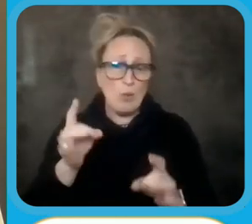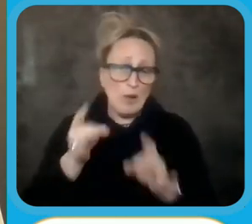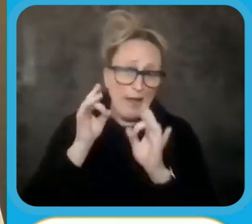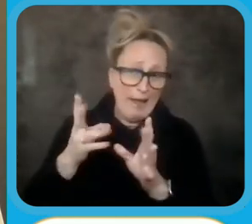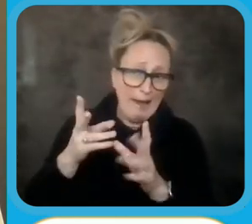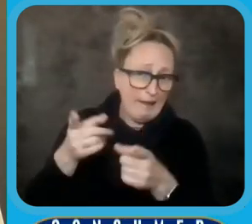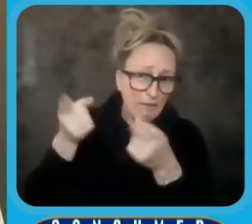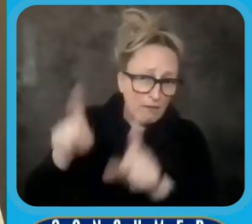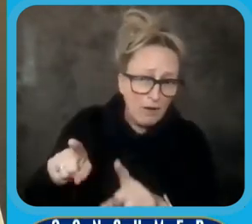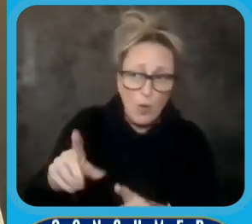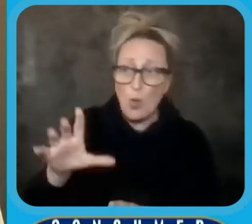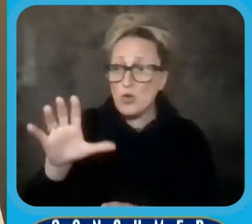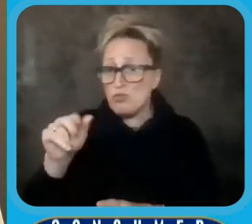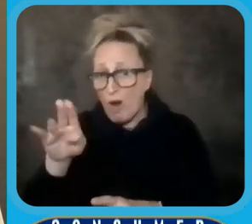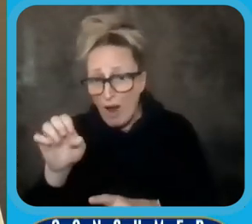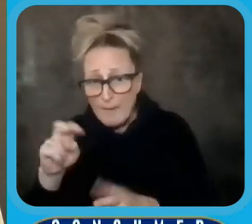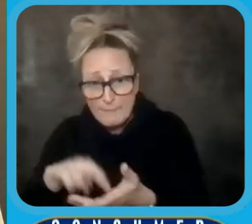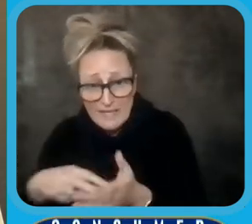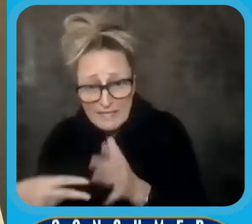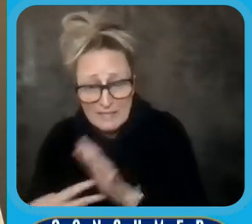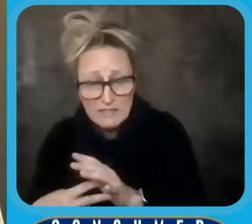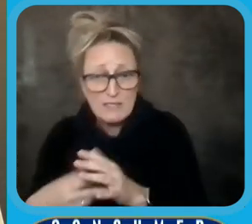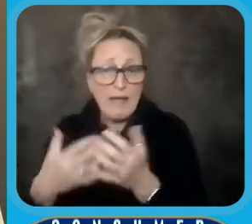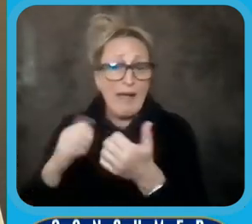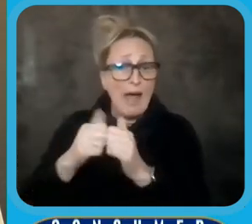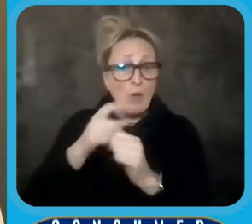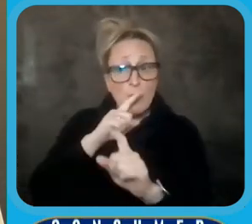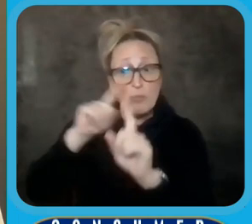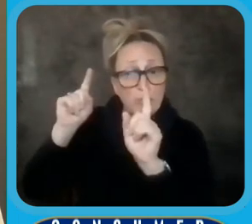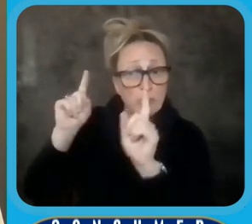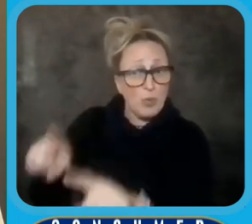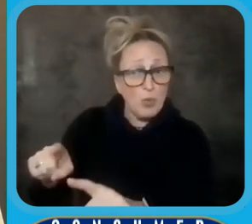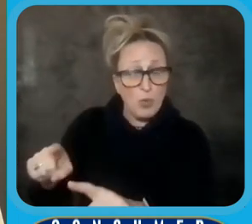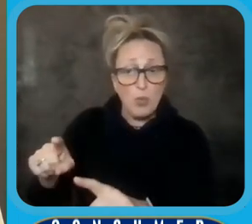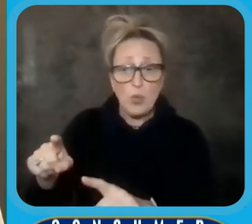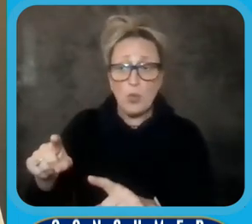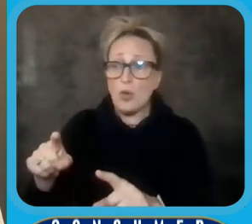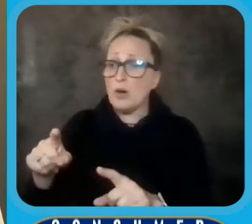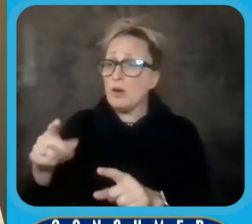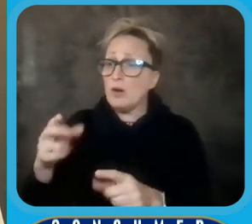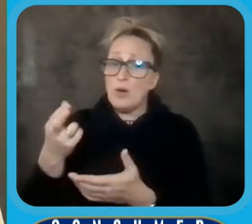or what a hate crime is, how to report that there's a great resource,